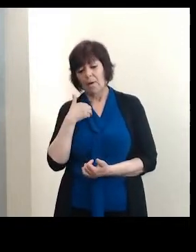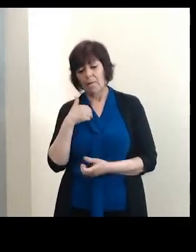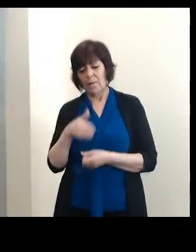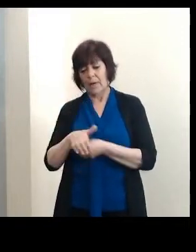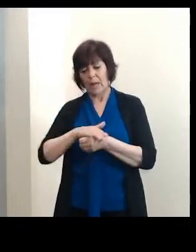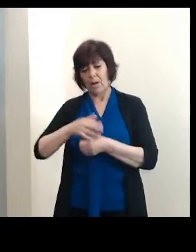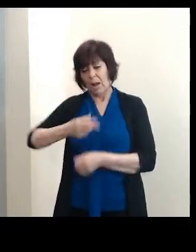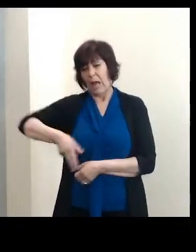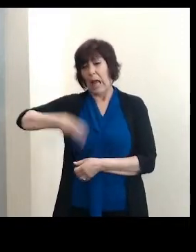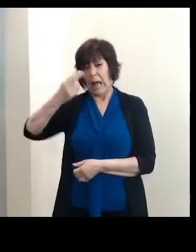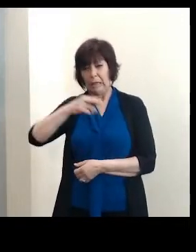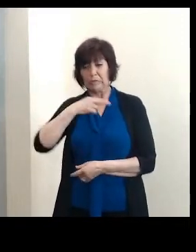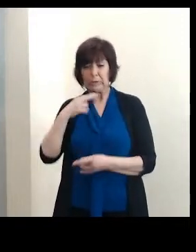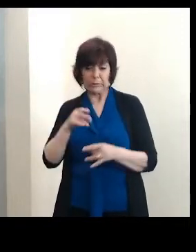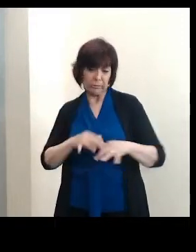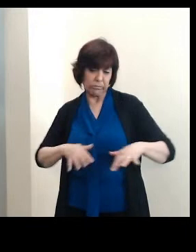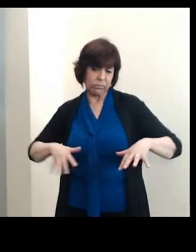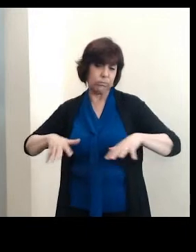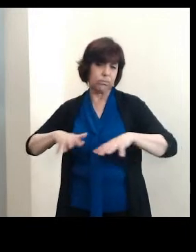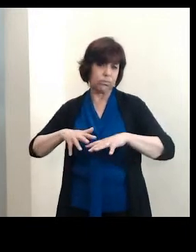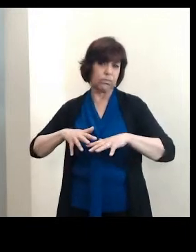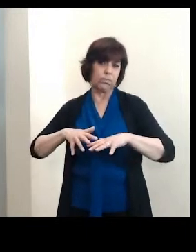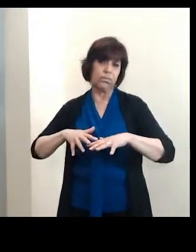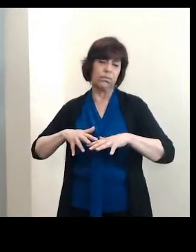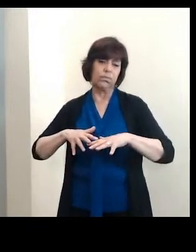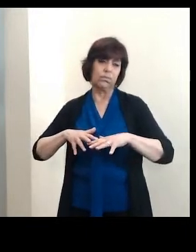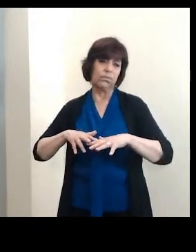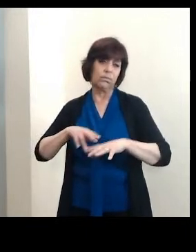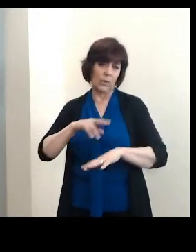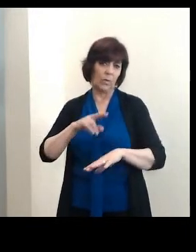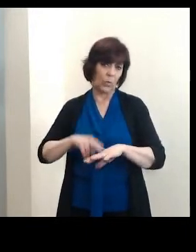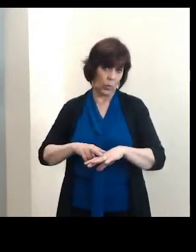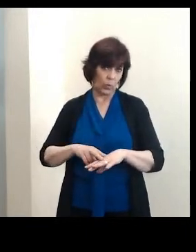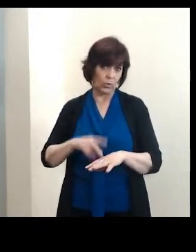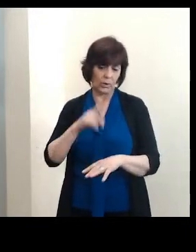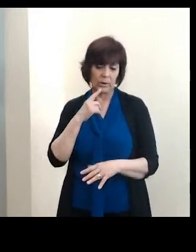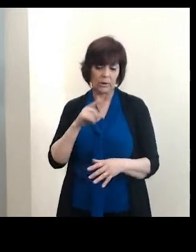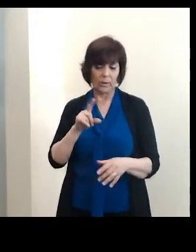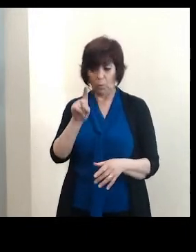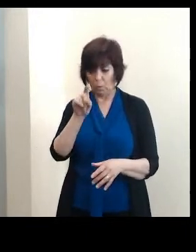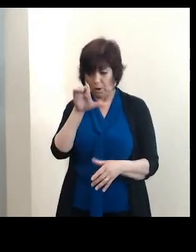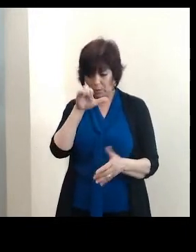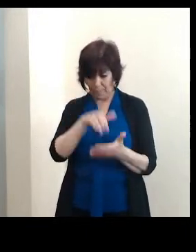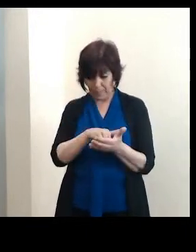has a high risk of transmission of COVID-19, which of course is 100